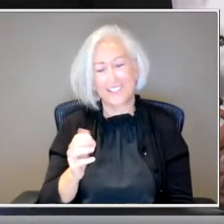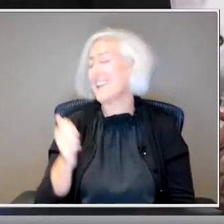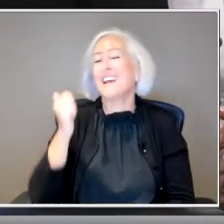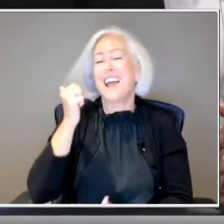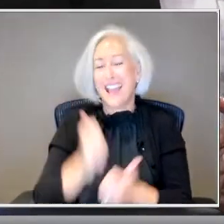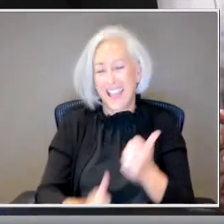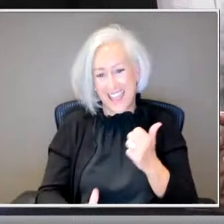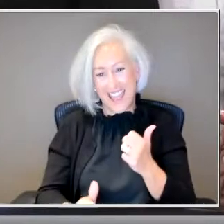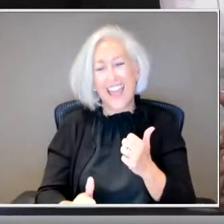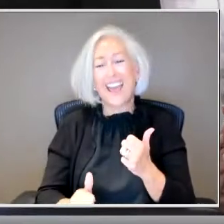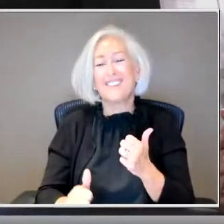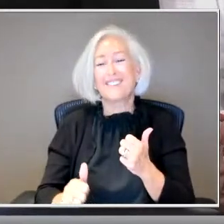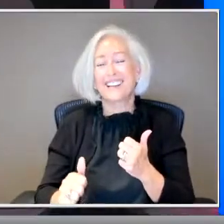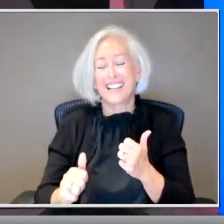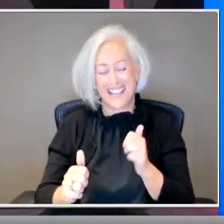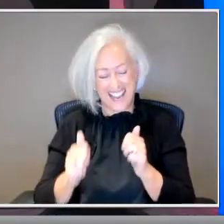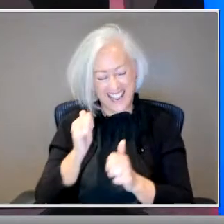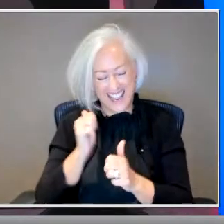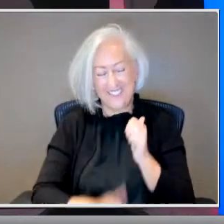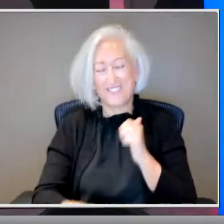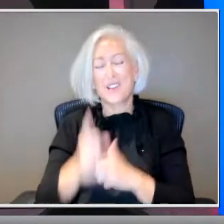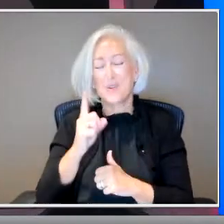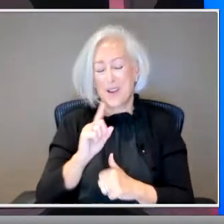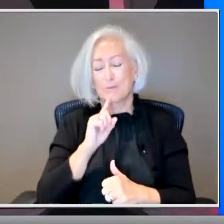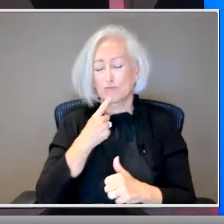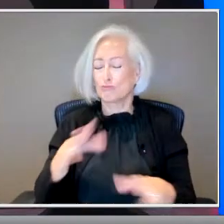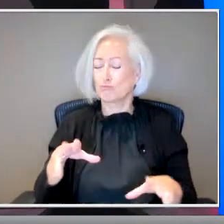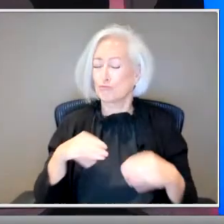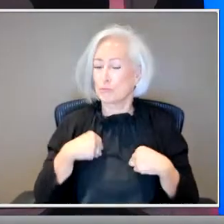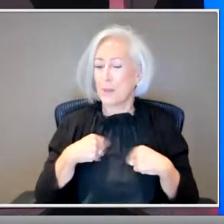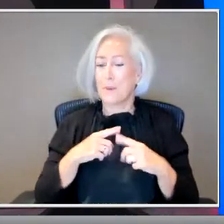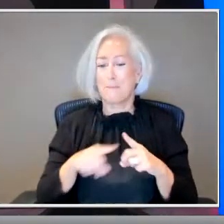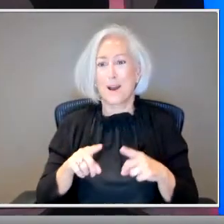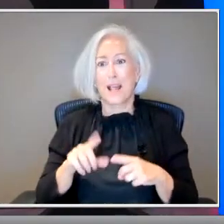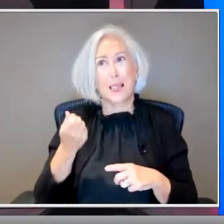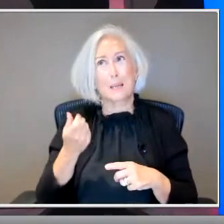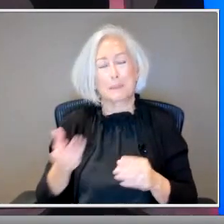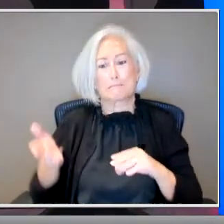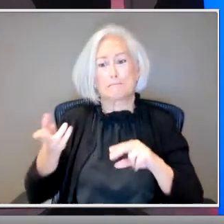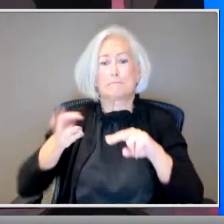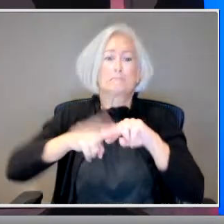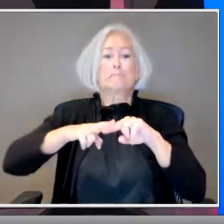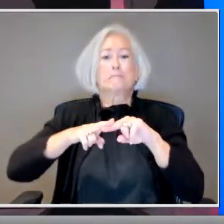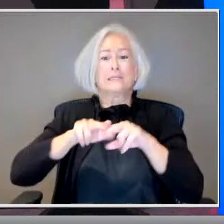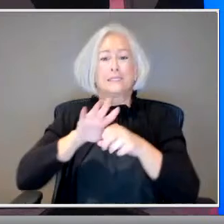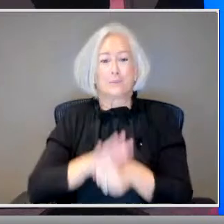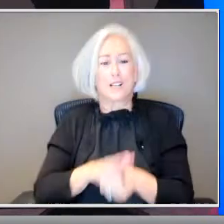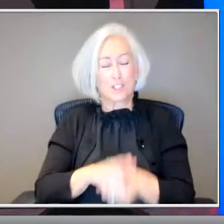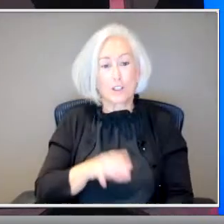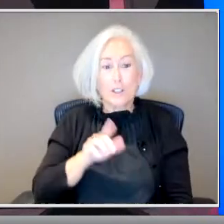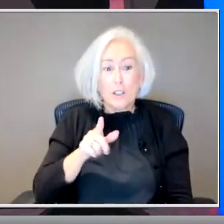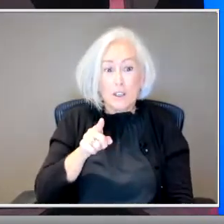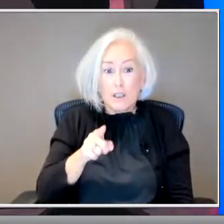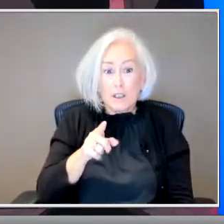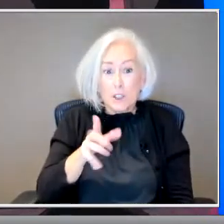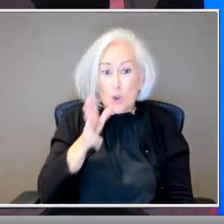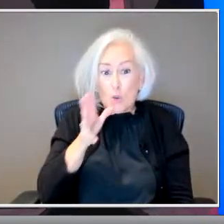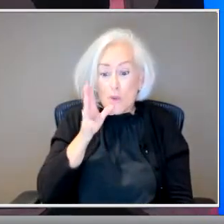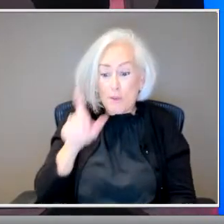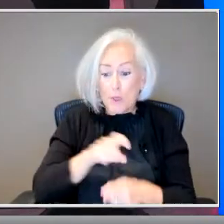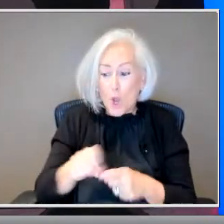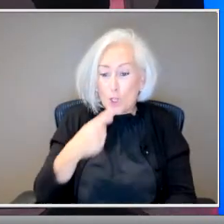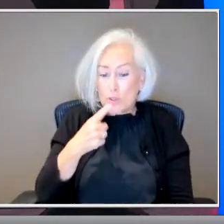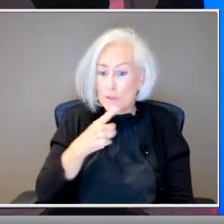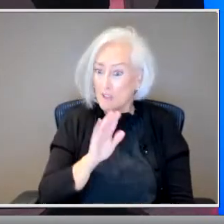extra pressure too. Did your mom call you the morning of the procedure or the night before and say, "Hey, Mike's coming